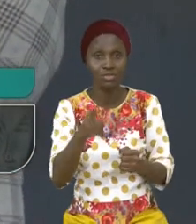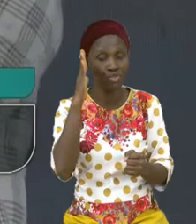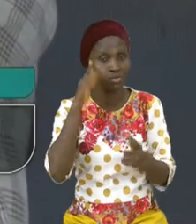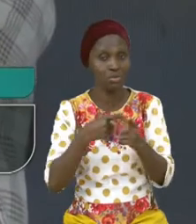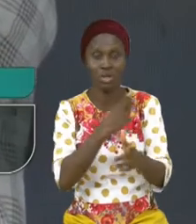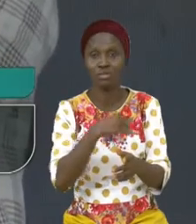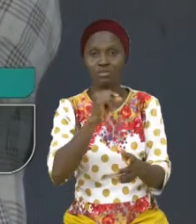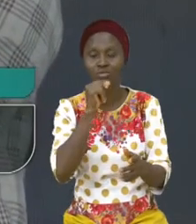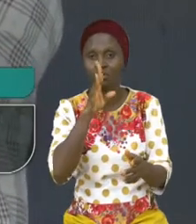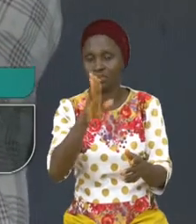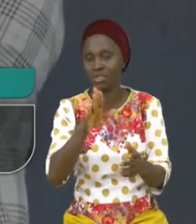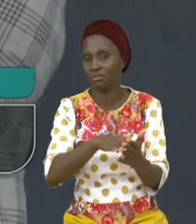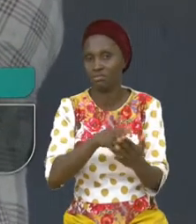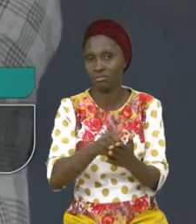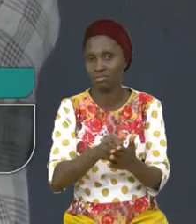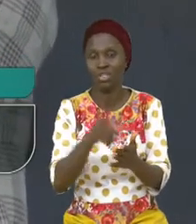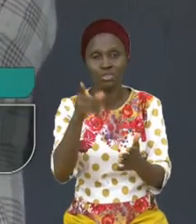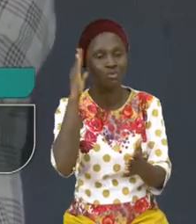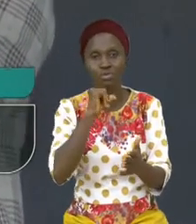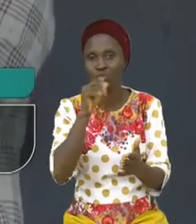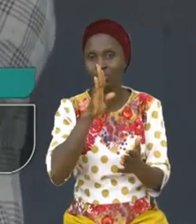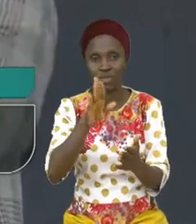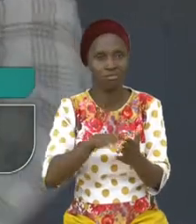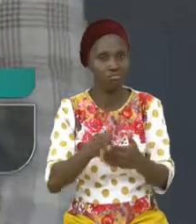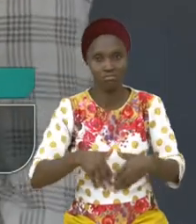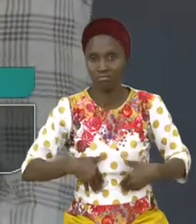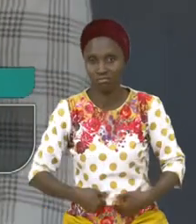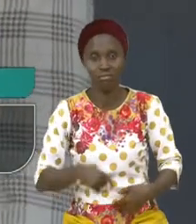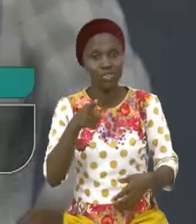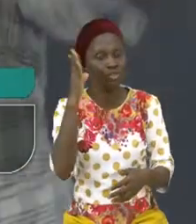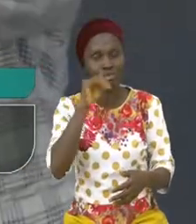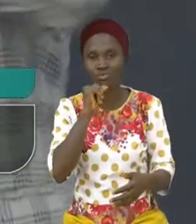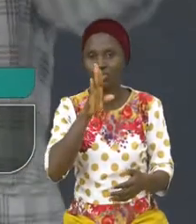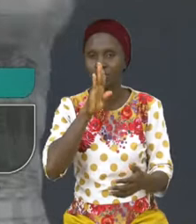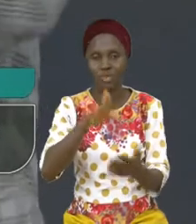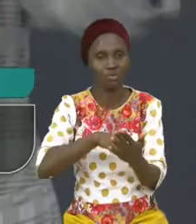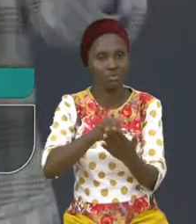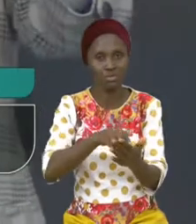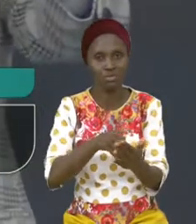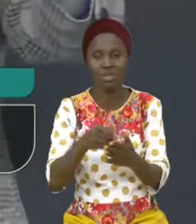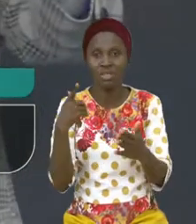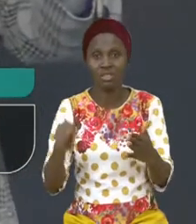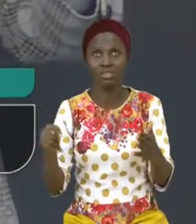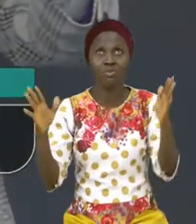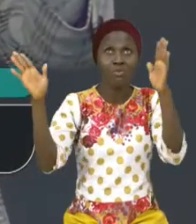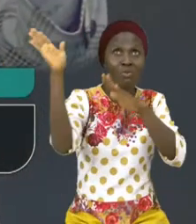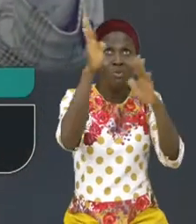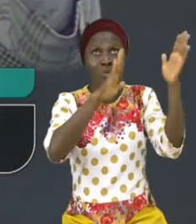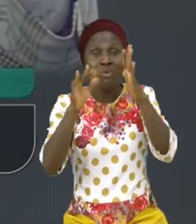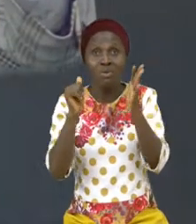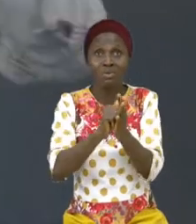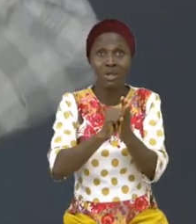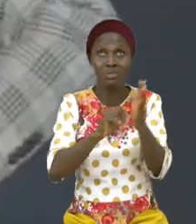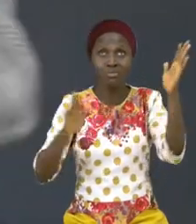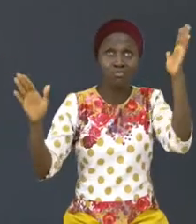tired you will not be weary you will not be weak the wings that blow and the things